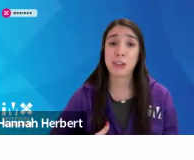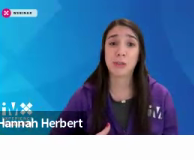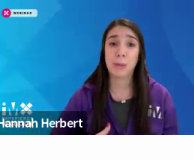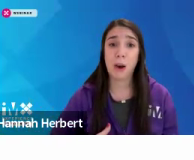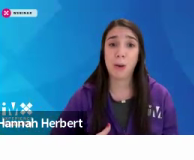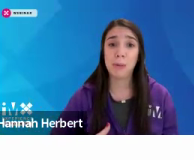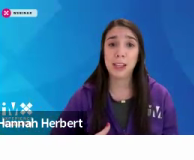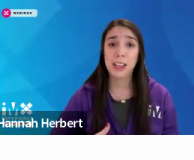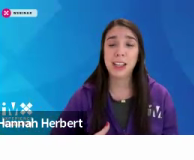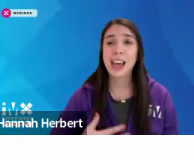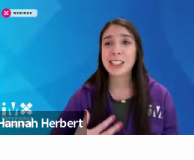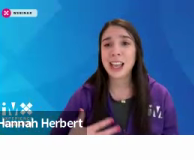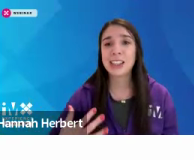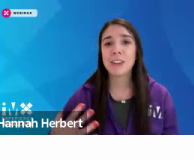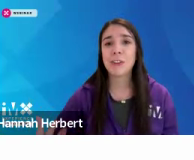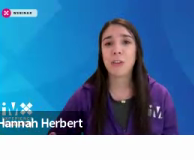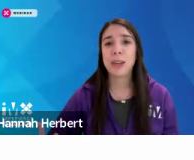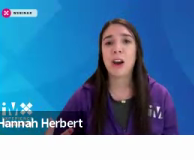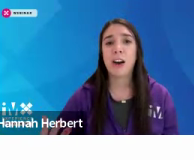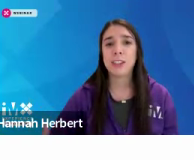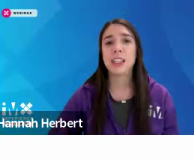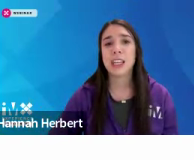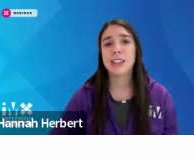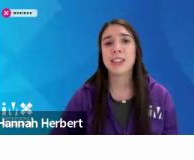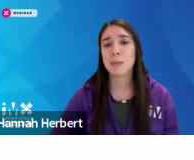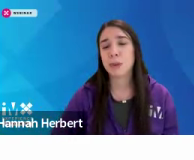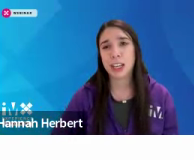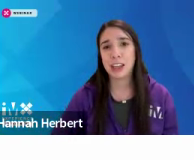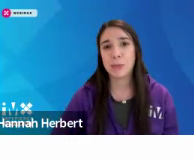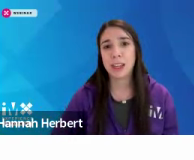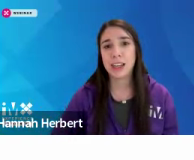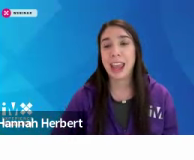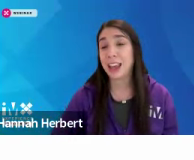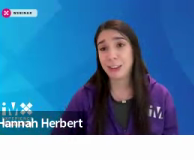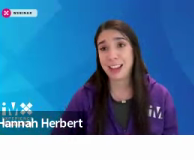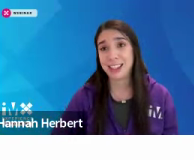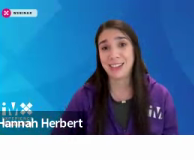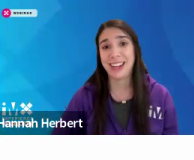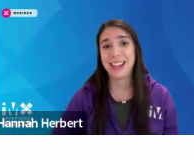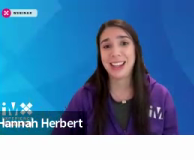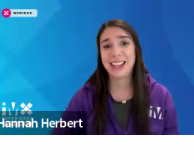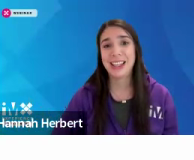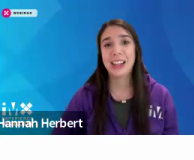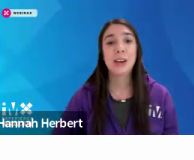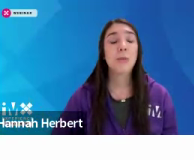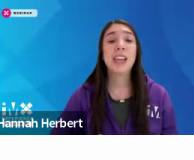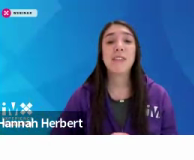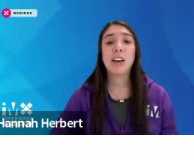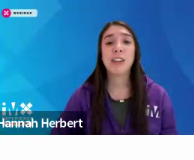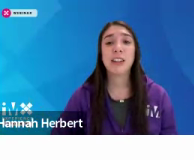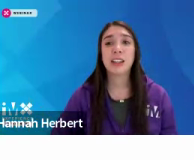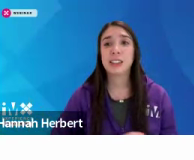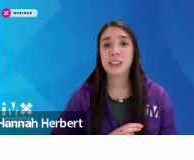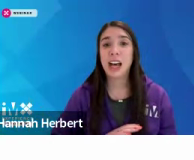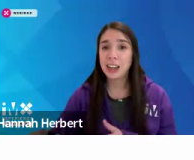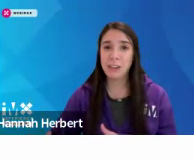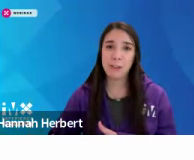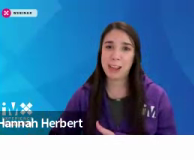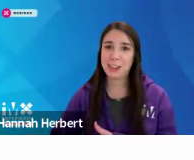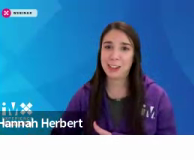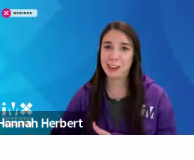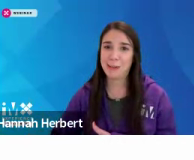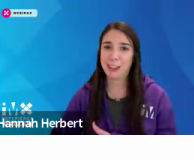something special from home. That sense of involvement often leads to deeper engagement and creativity. We have covered a